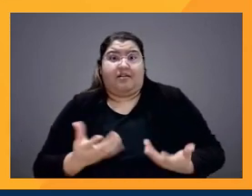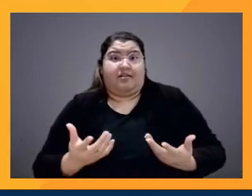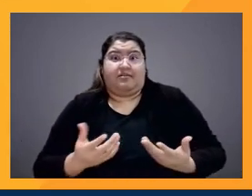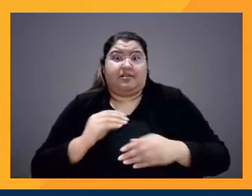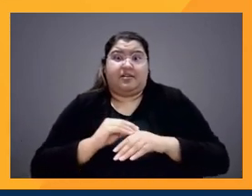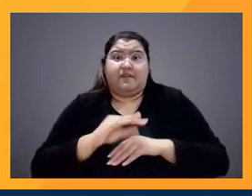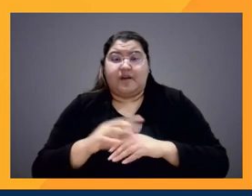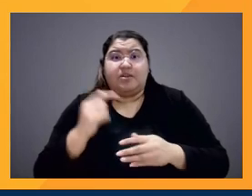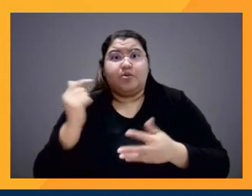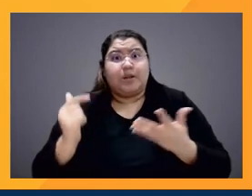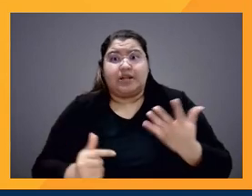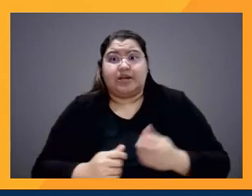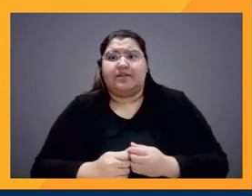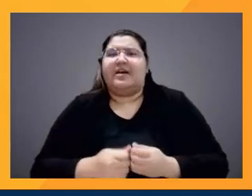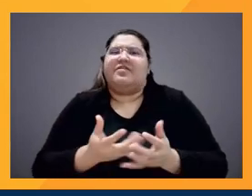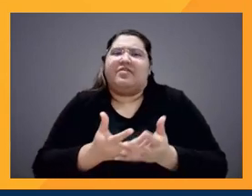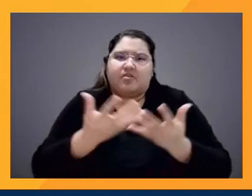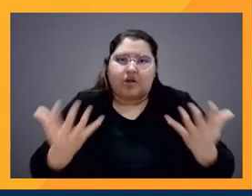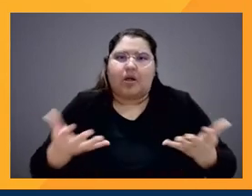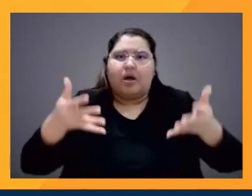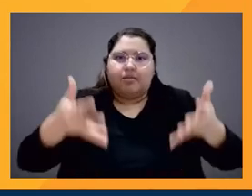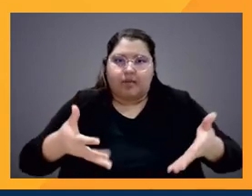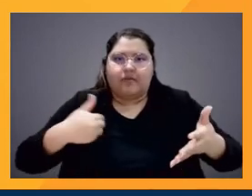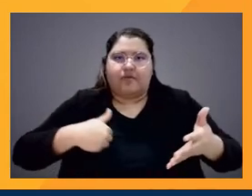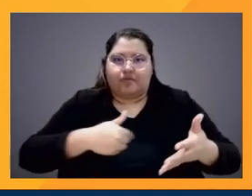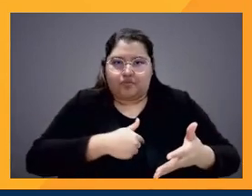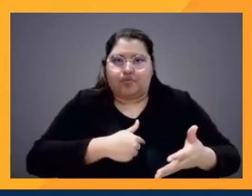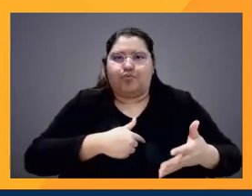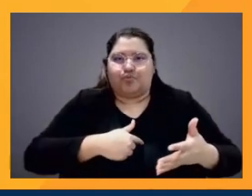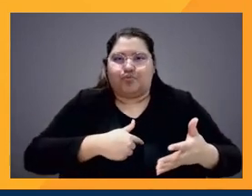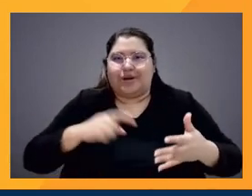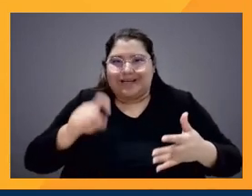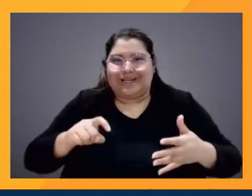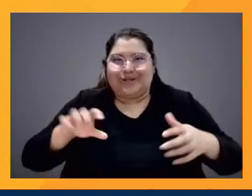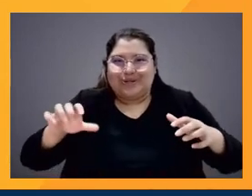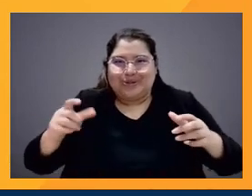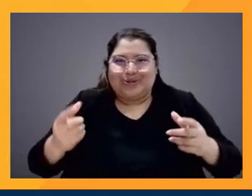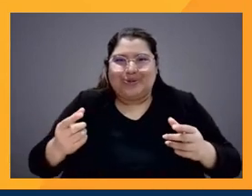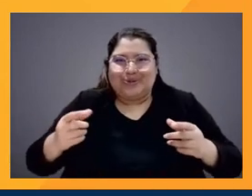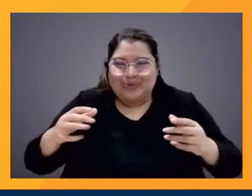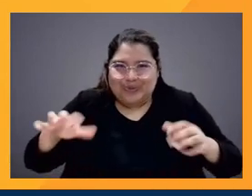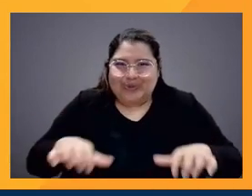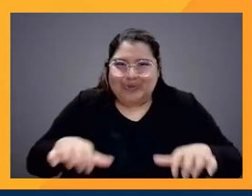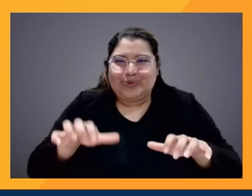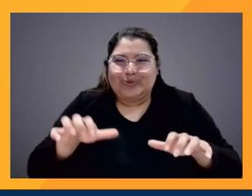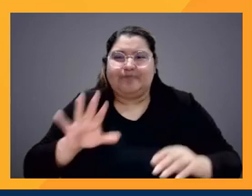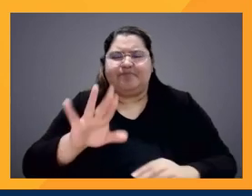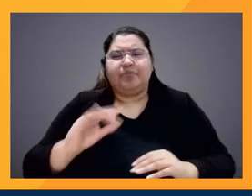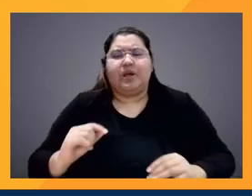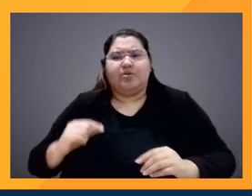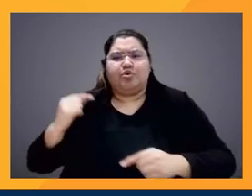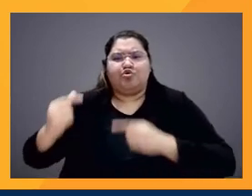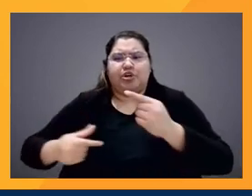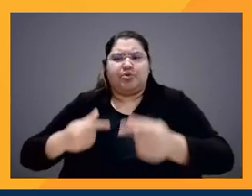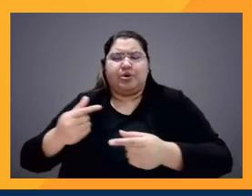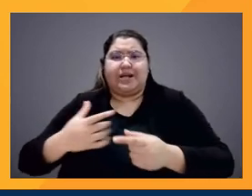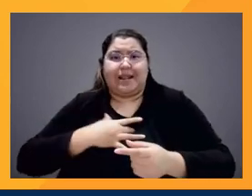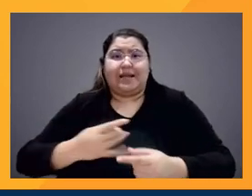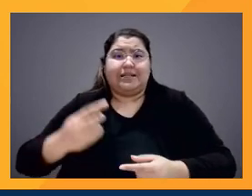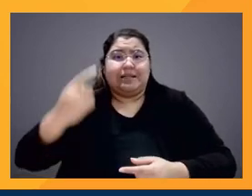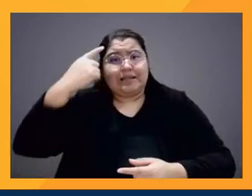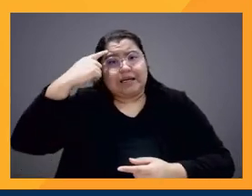we close out in these last few minutes. Is outside of policy, outside of the numbers and what you do in your everyday job, what motivates you to get